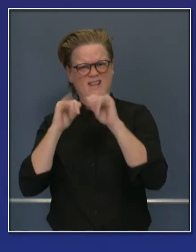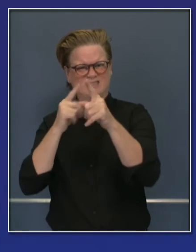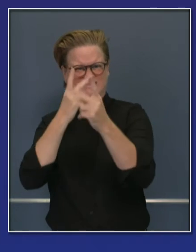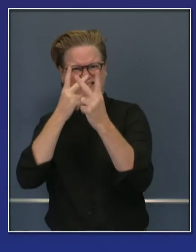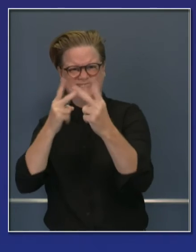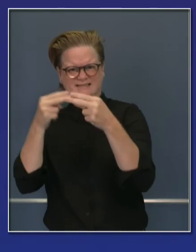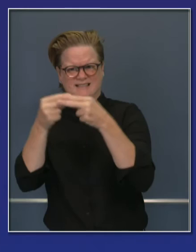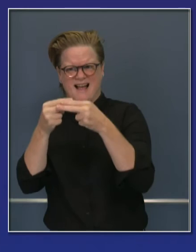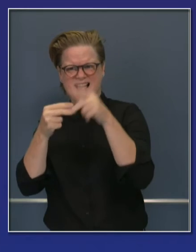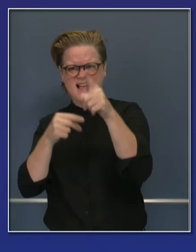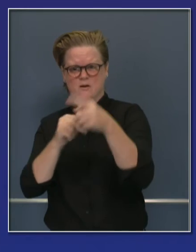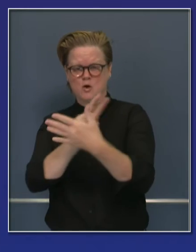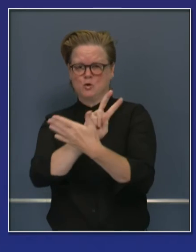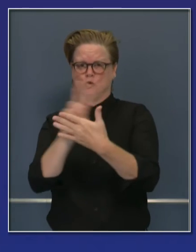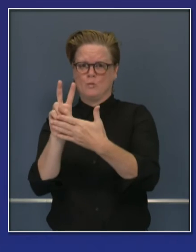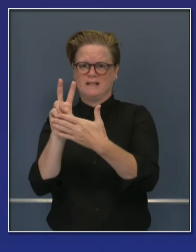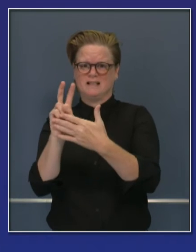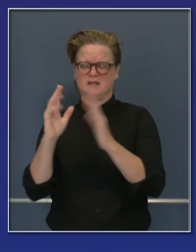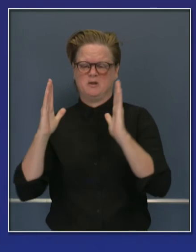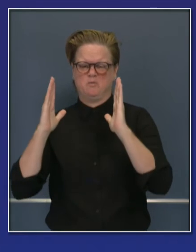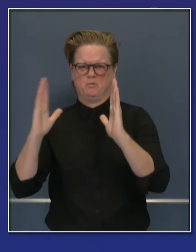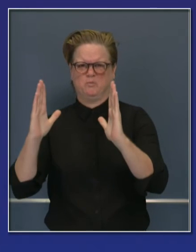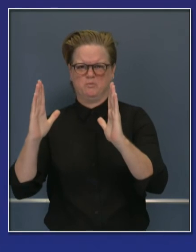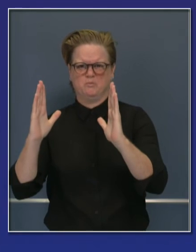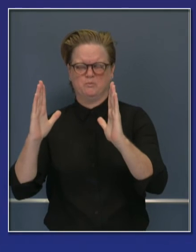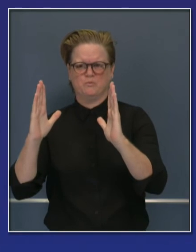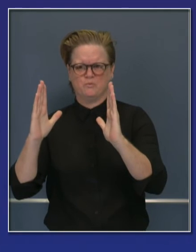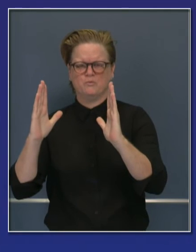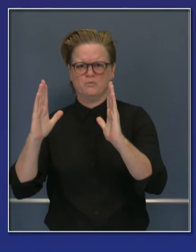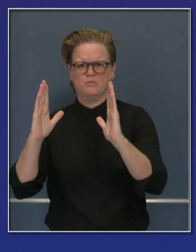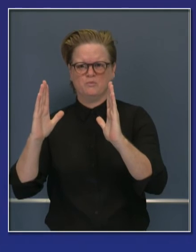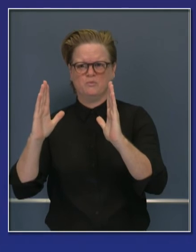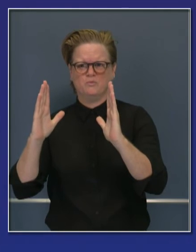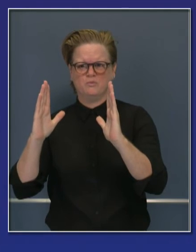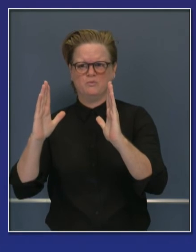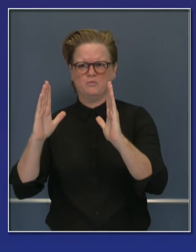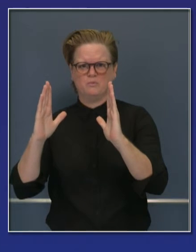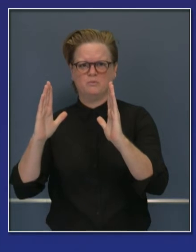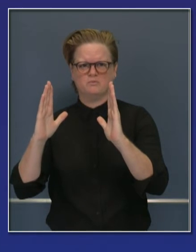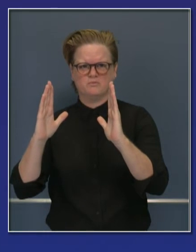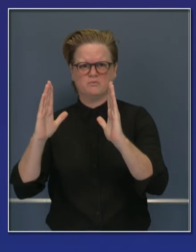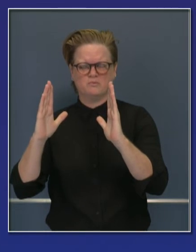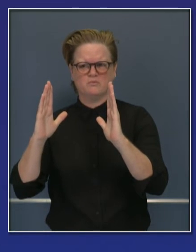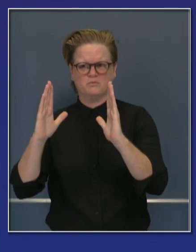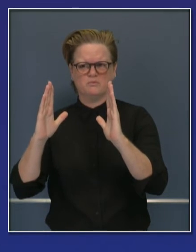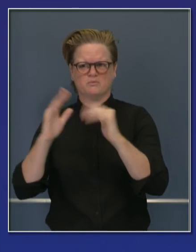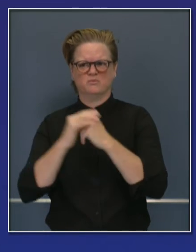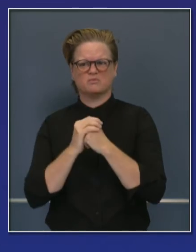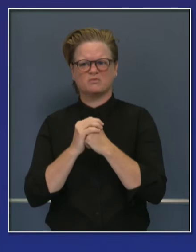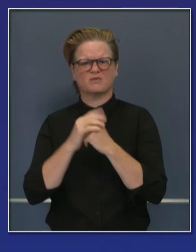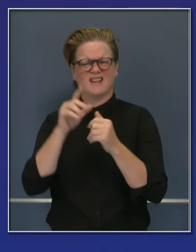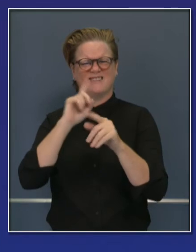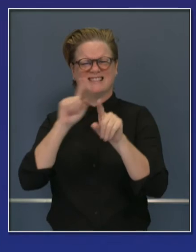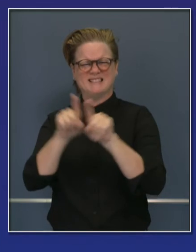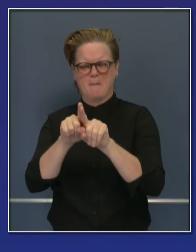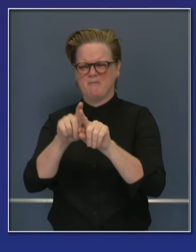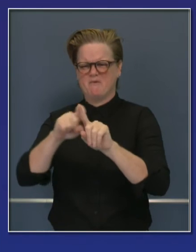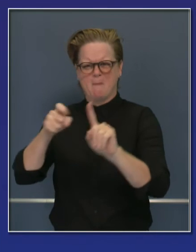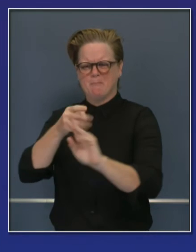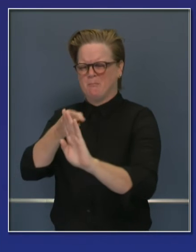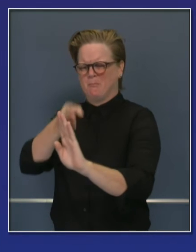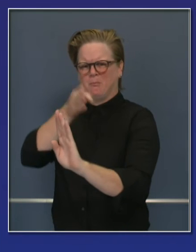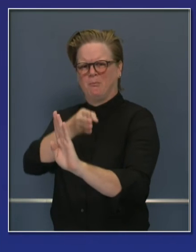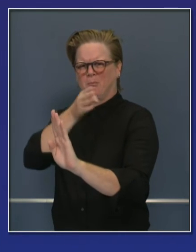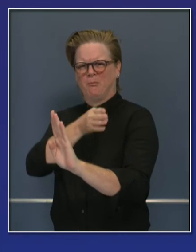not 7-day positivity rate. This slide, we want to be consistent with previous slides of its type, but our